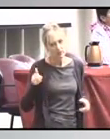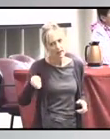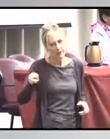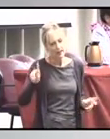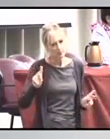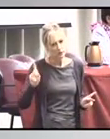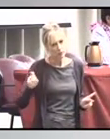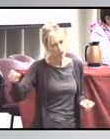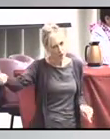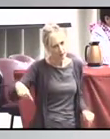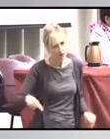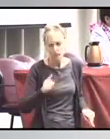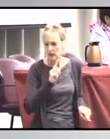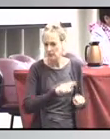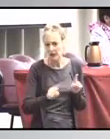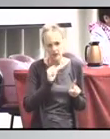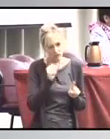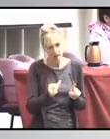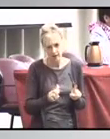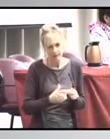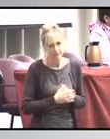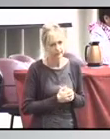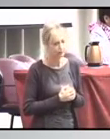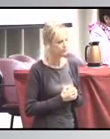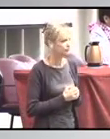coming to us, but they're not coming to us.